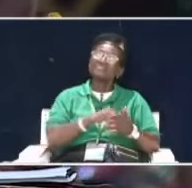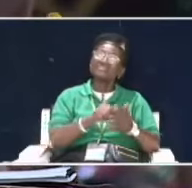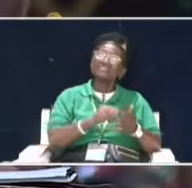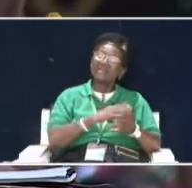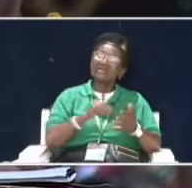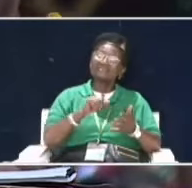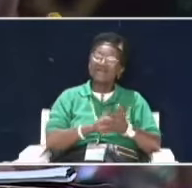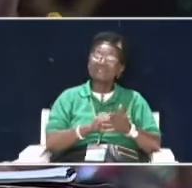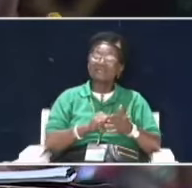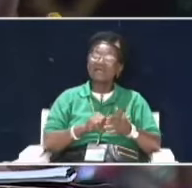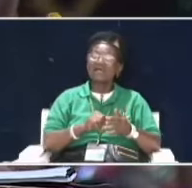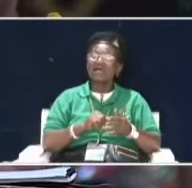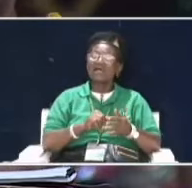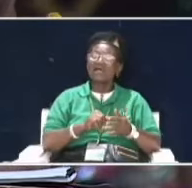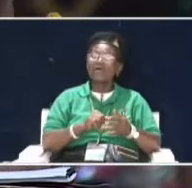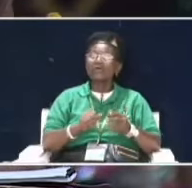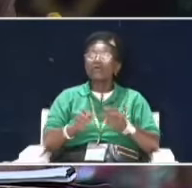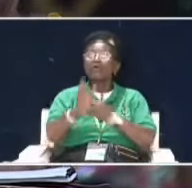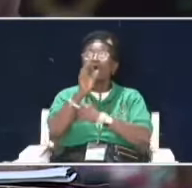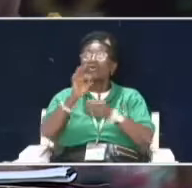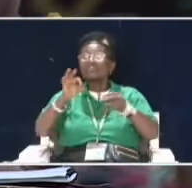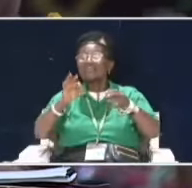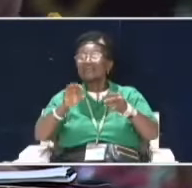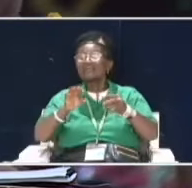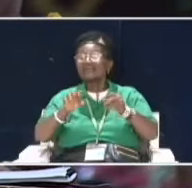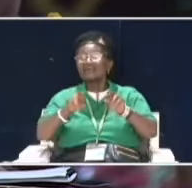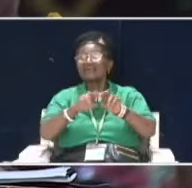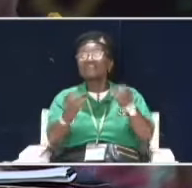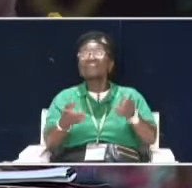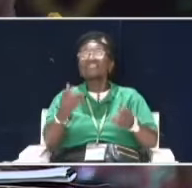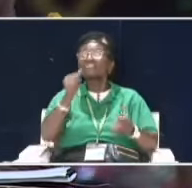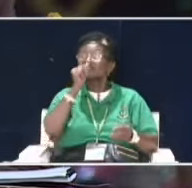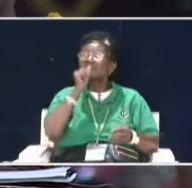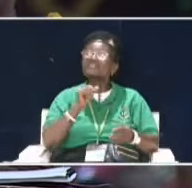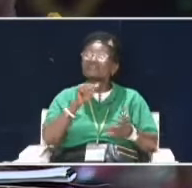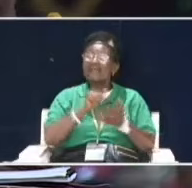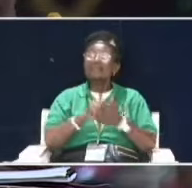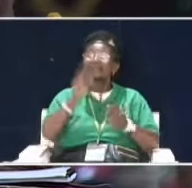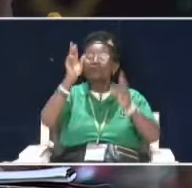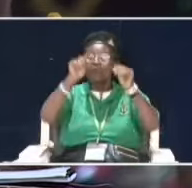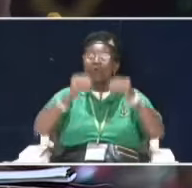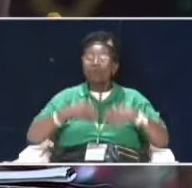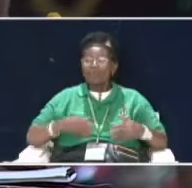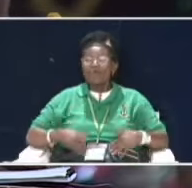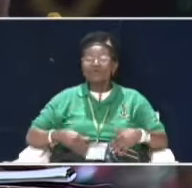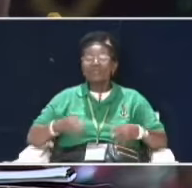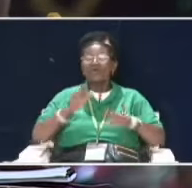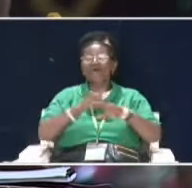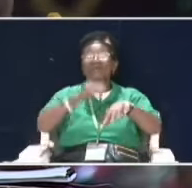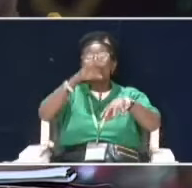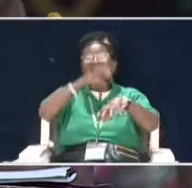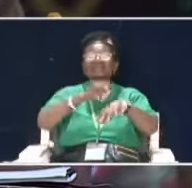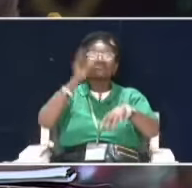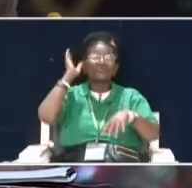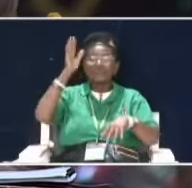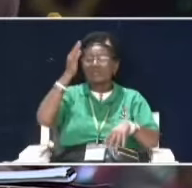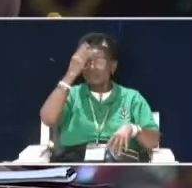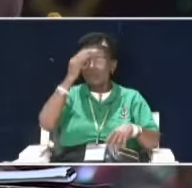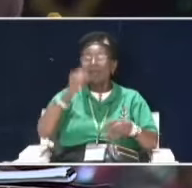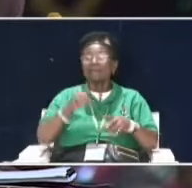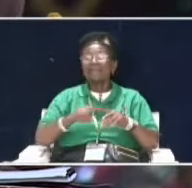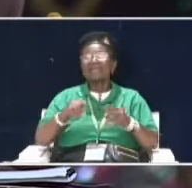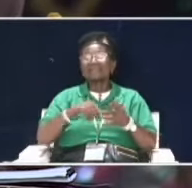God revealed a secret that nobody on earth could know. That this